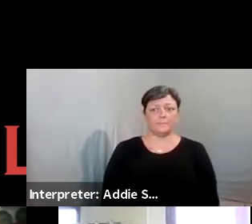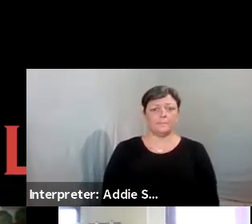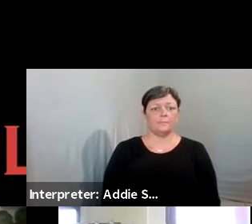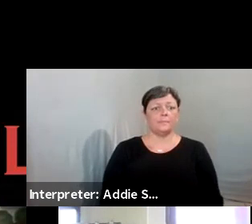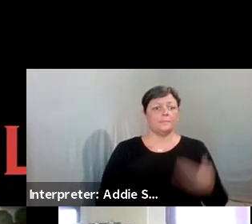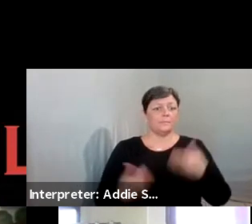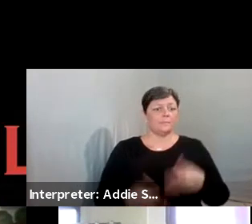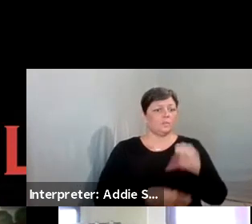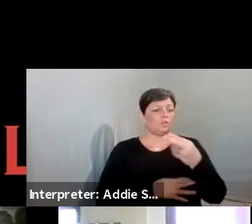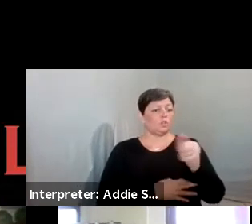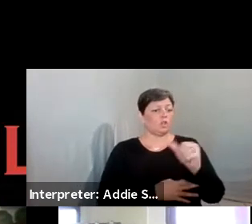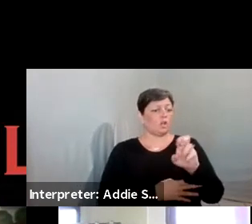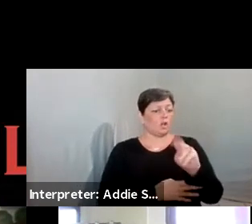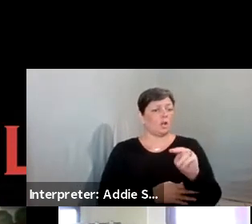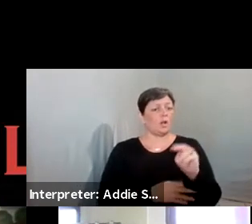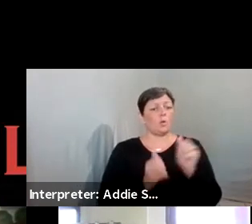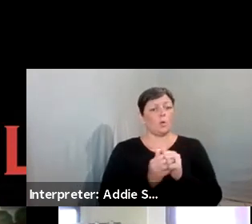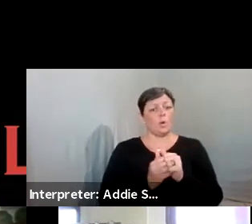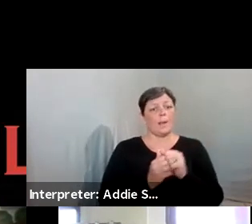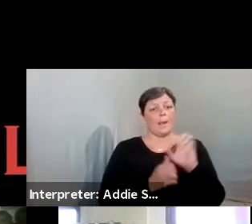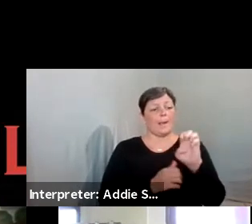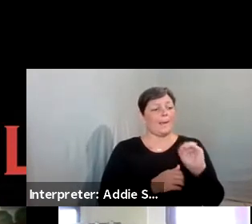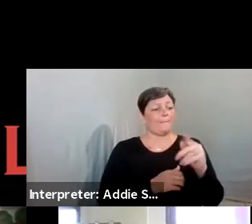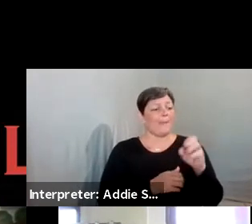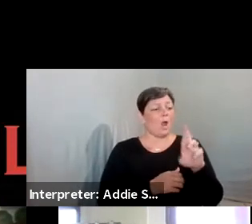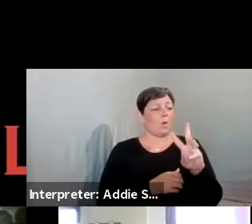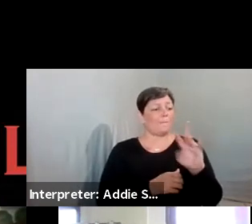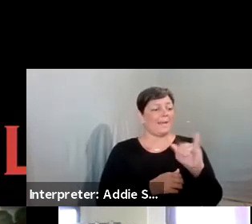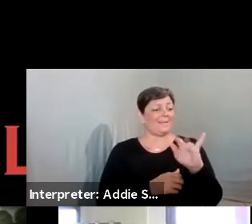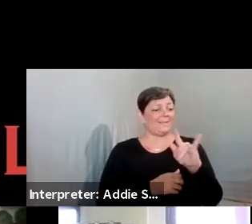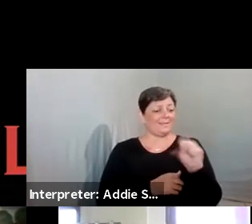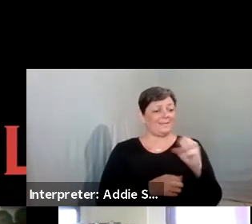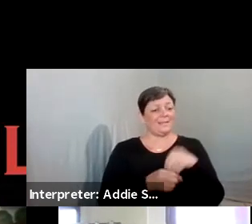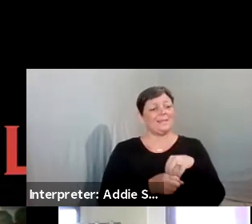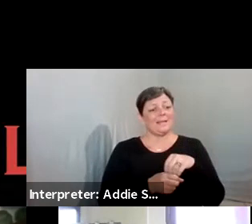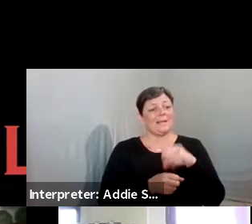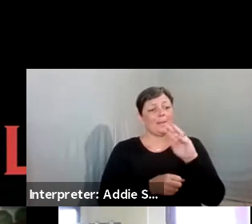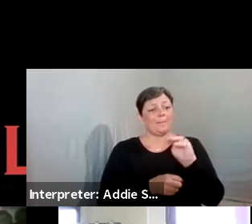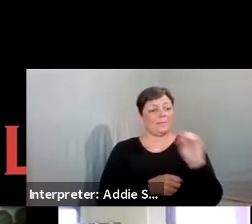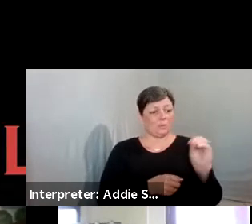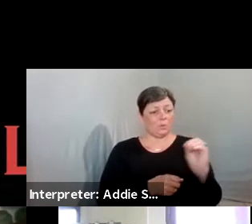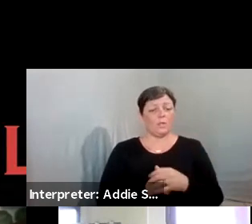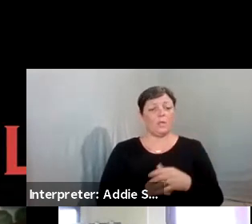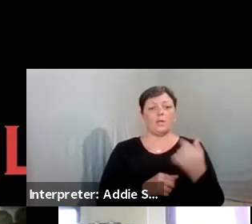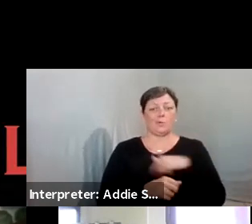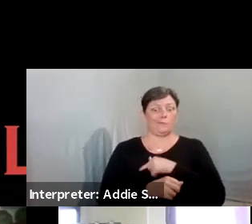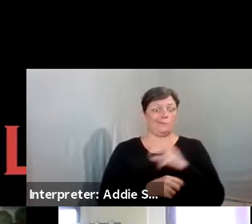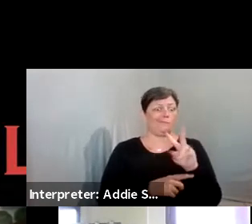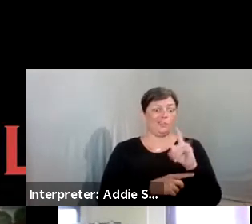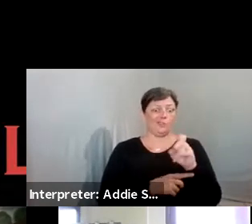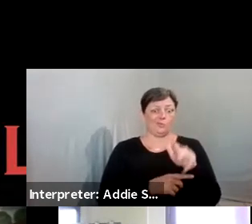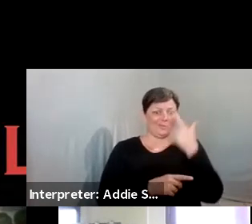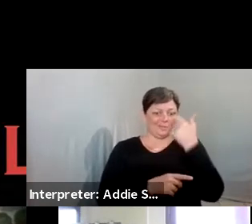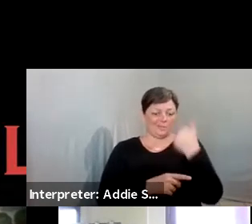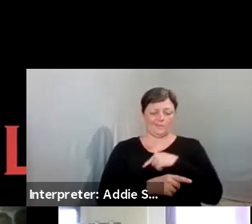I'm Shannon Porter. I'm with Empower Abilities in Springfield, Missouri. Our office has been virtual for over a year now because we've been the